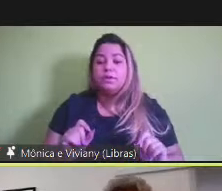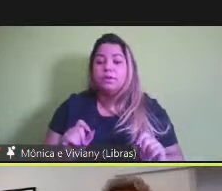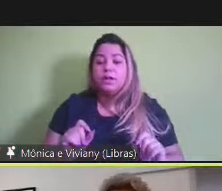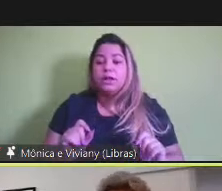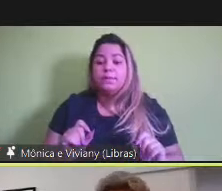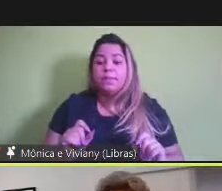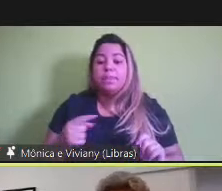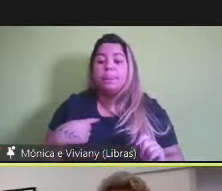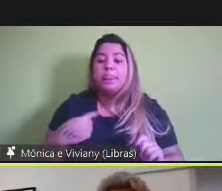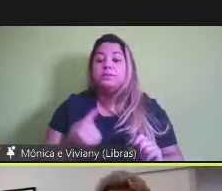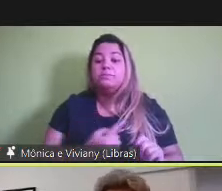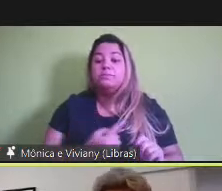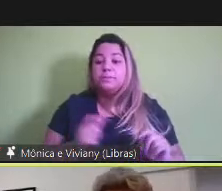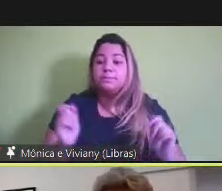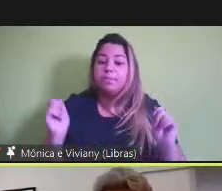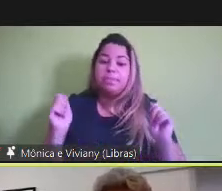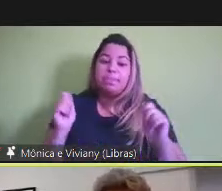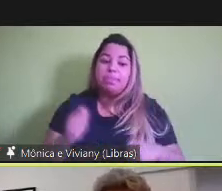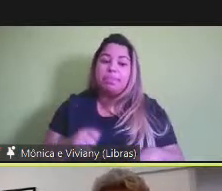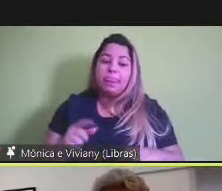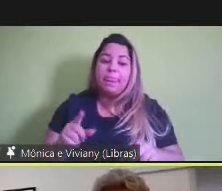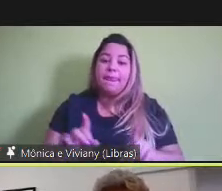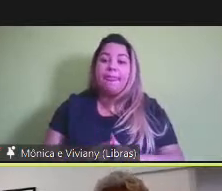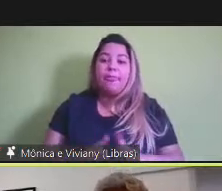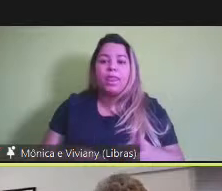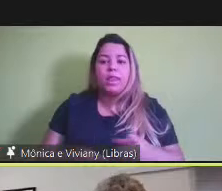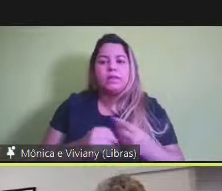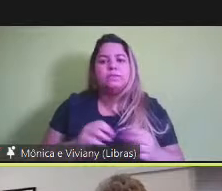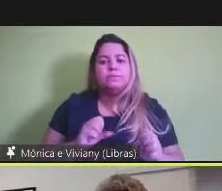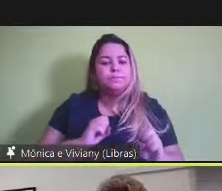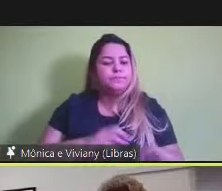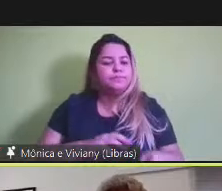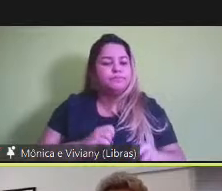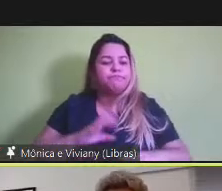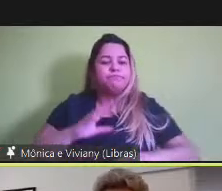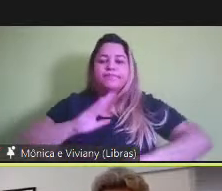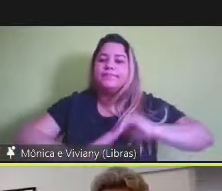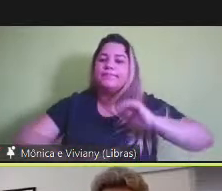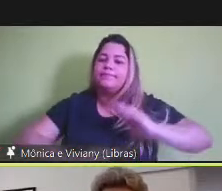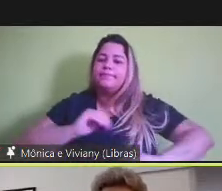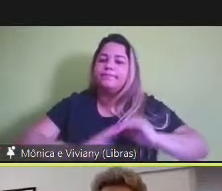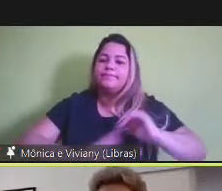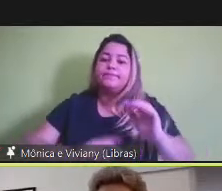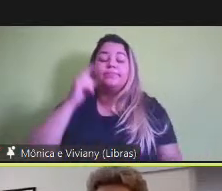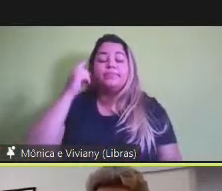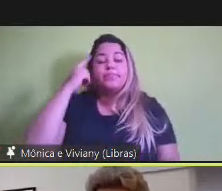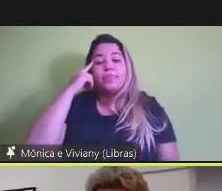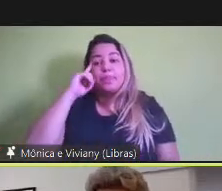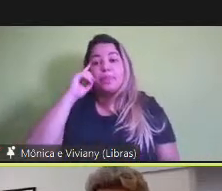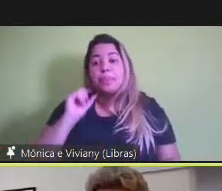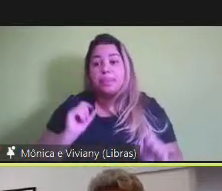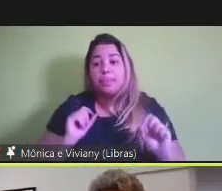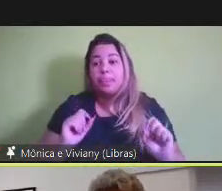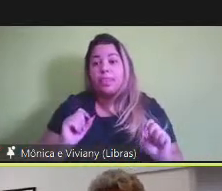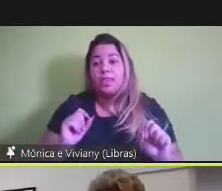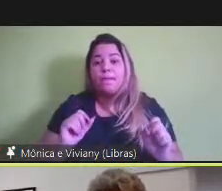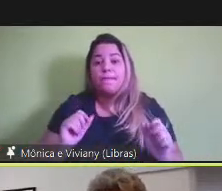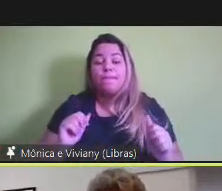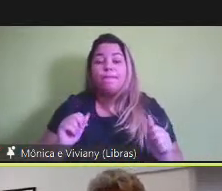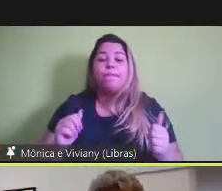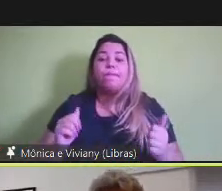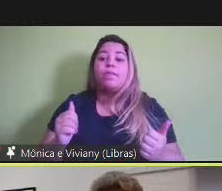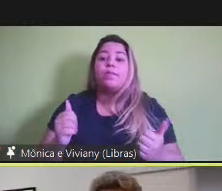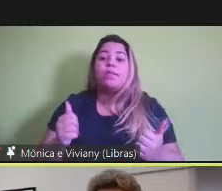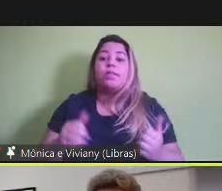uni-professional, and we need to integrate. When we talk about an interprofessional education, we are thinking we need to